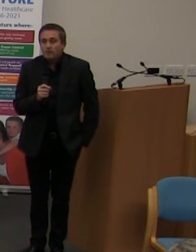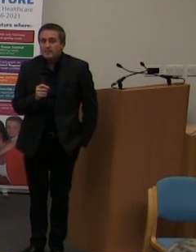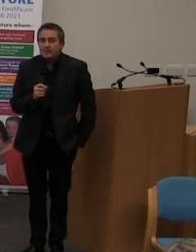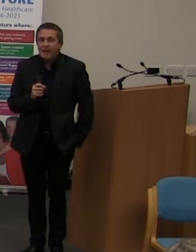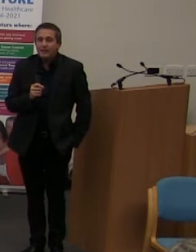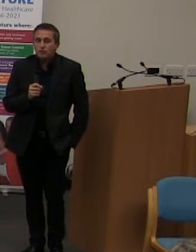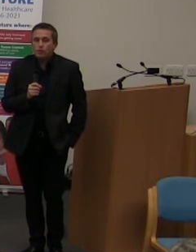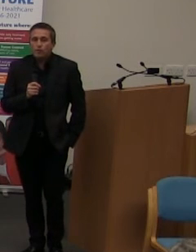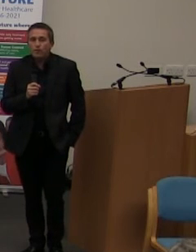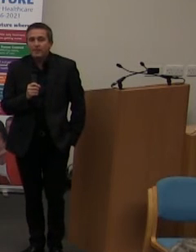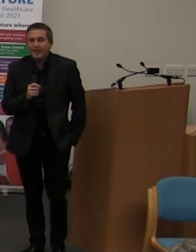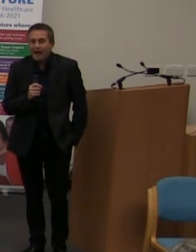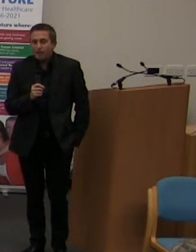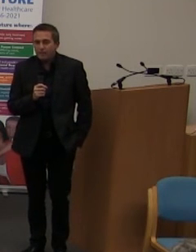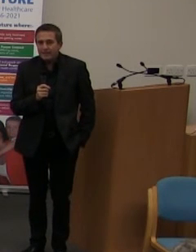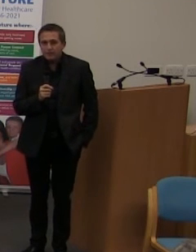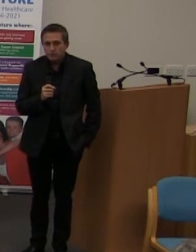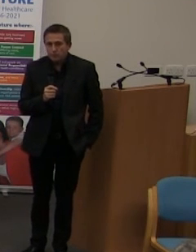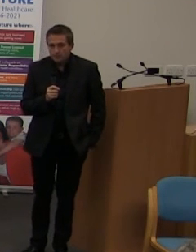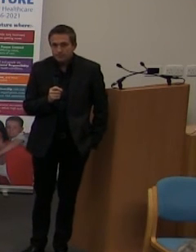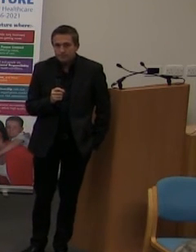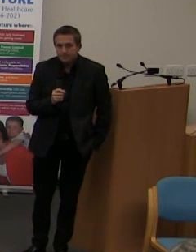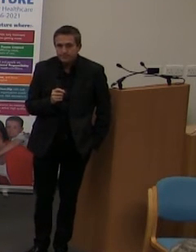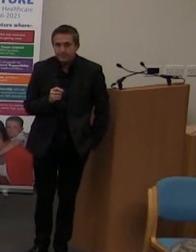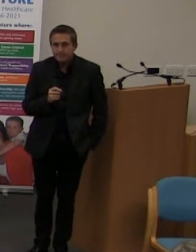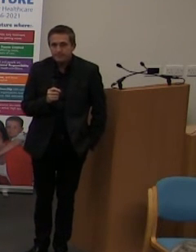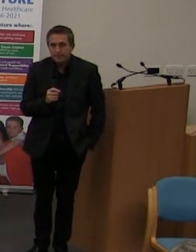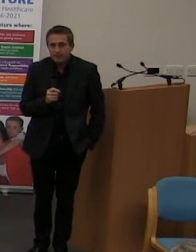And we recently had a talk from the Alfie group.